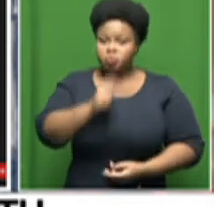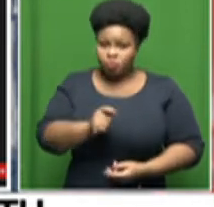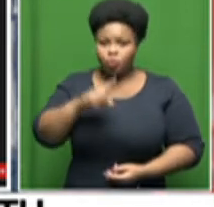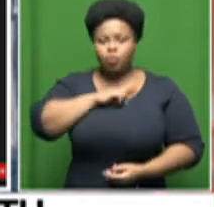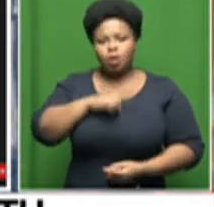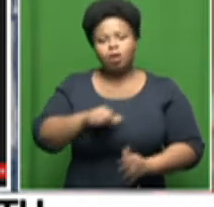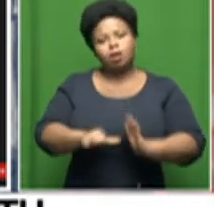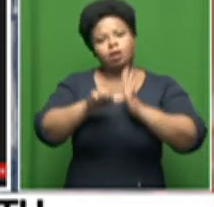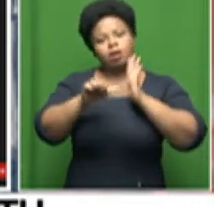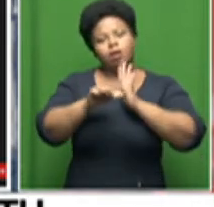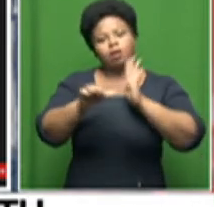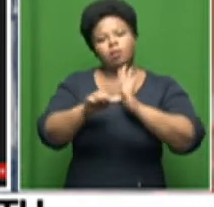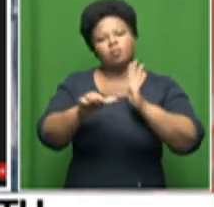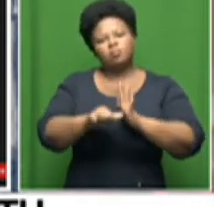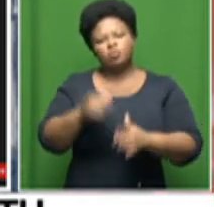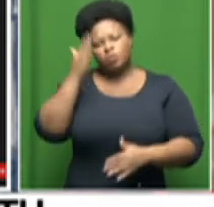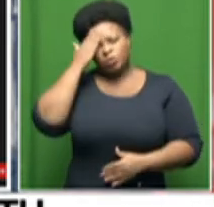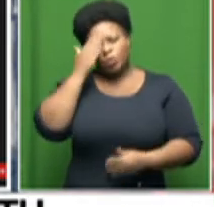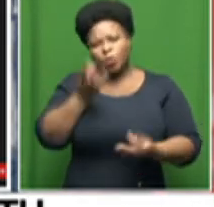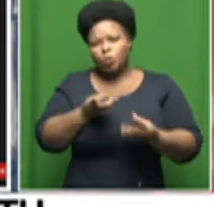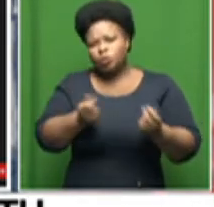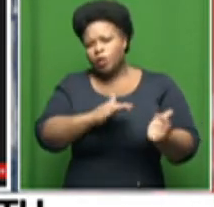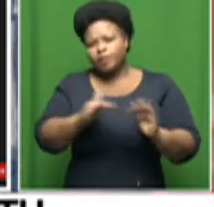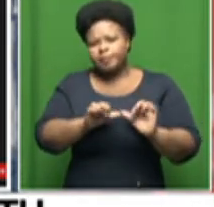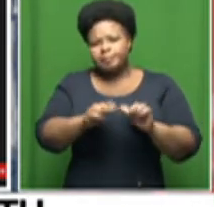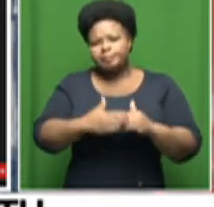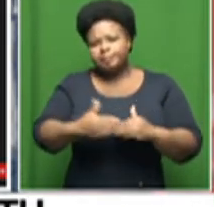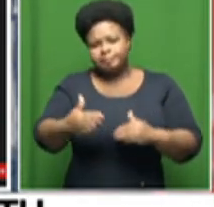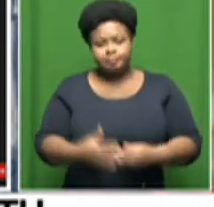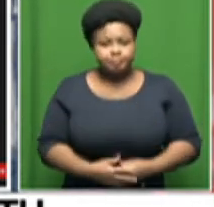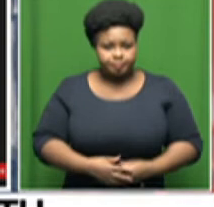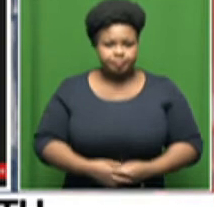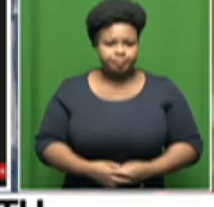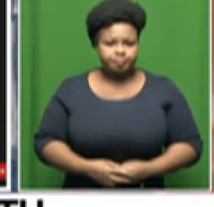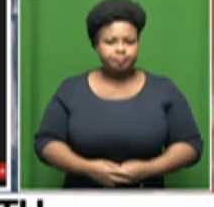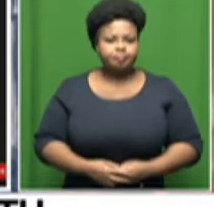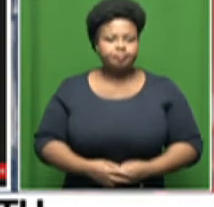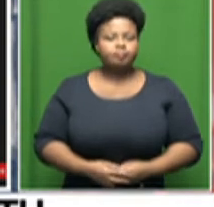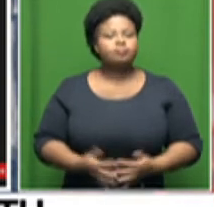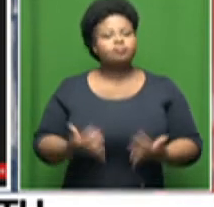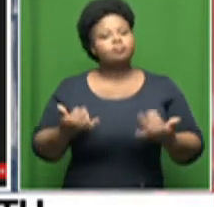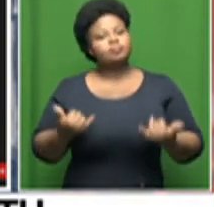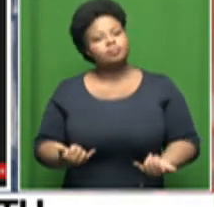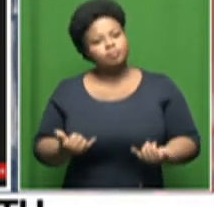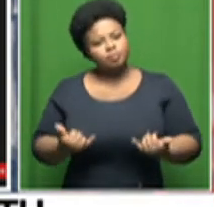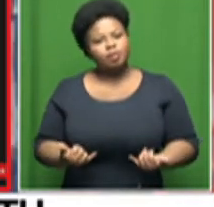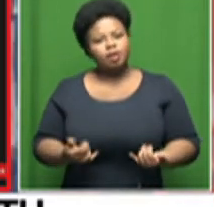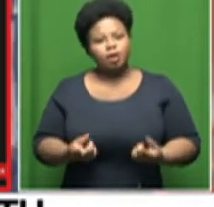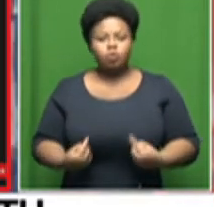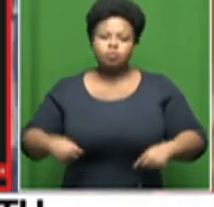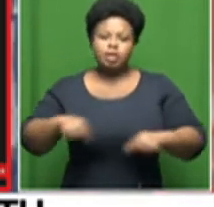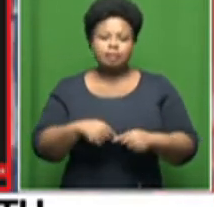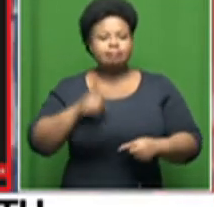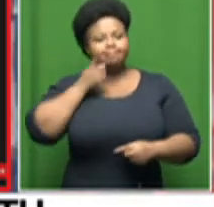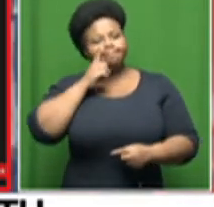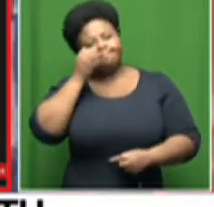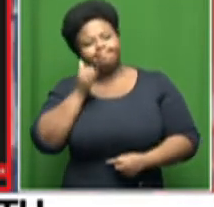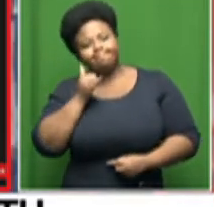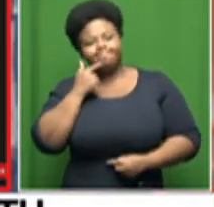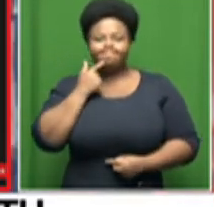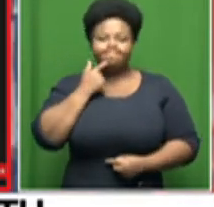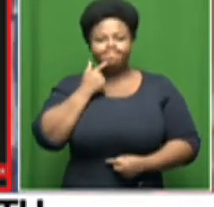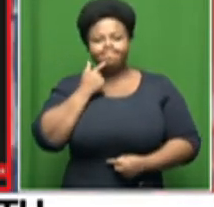so important in where we go from here. So we need to kind of now assess, what do we want? What do we want really